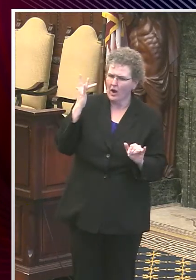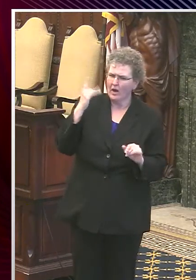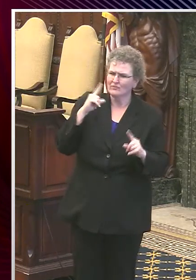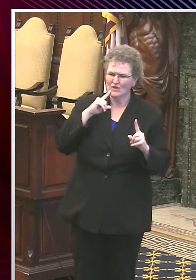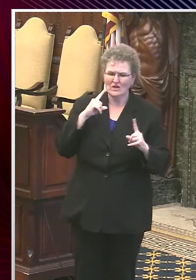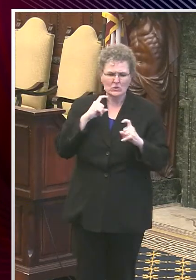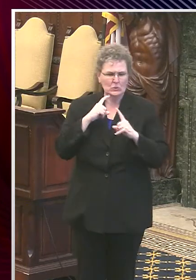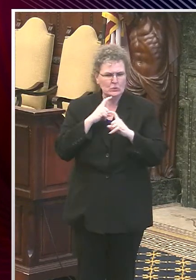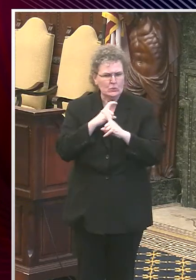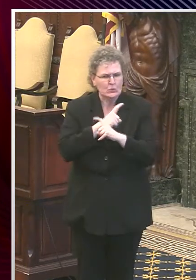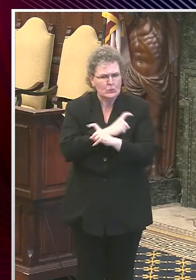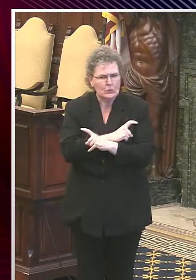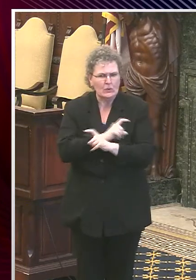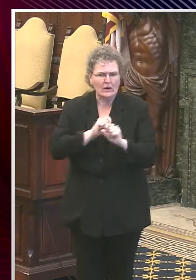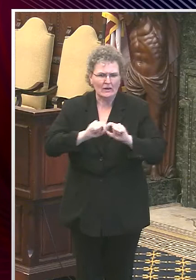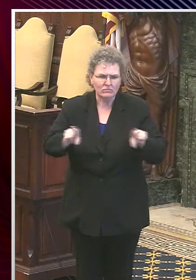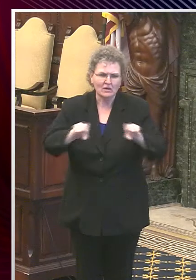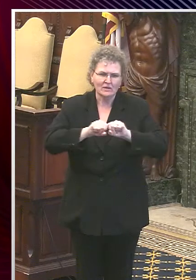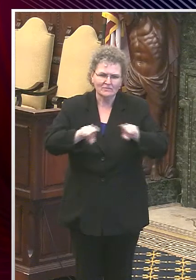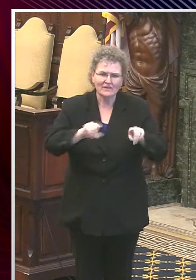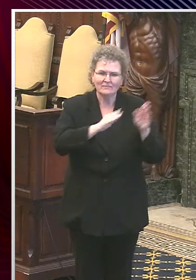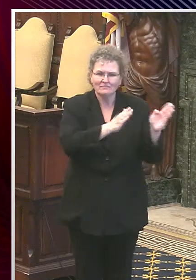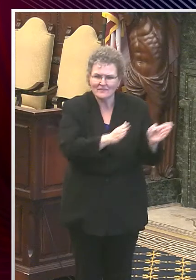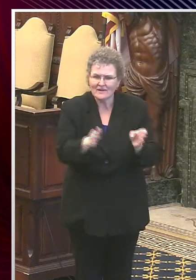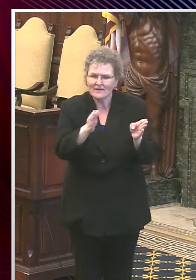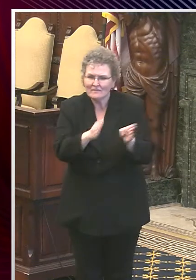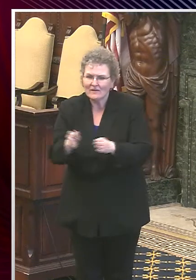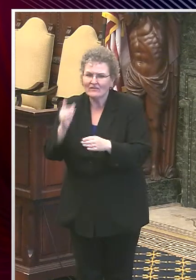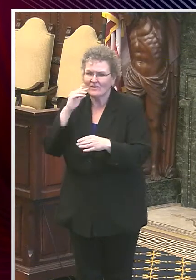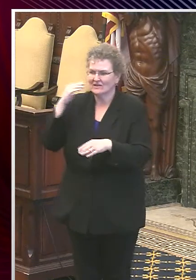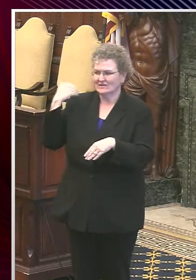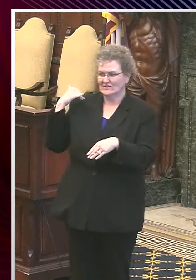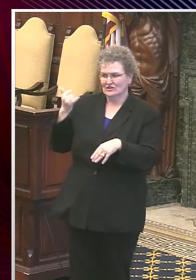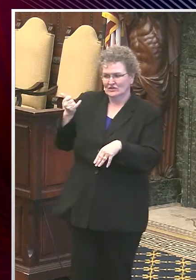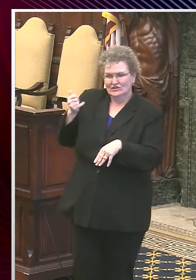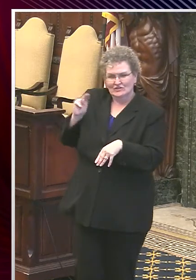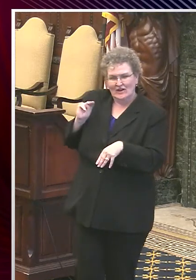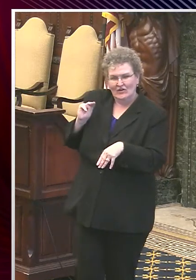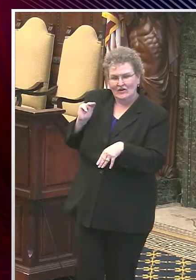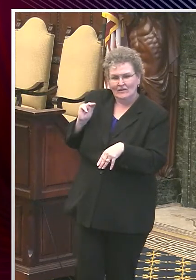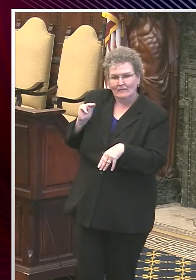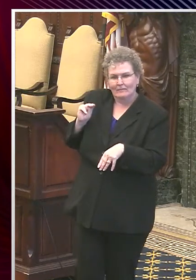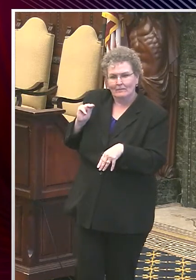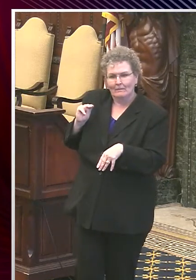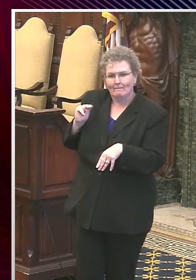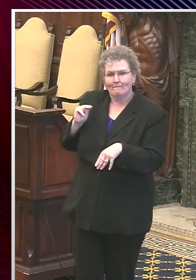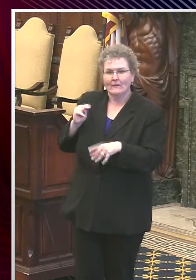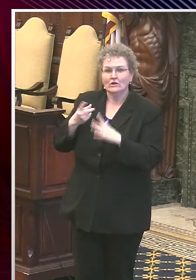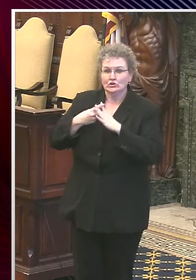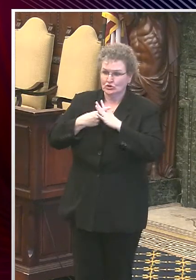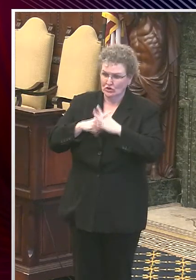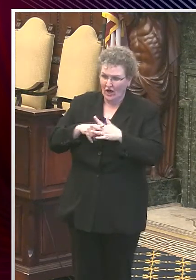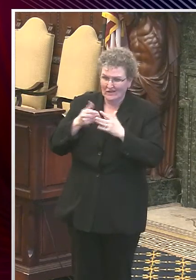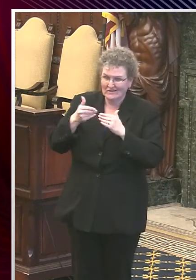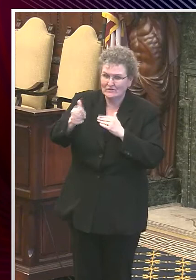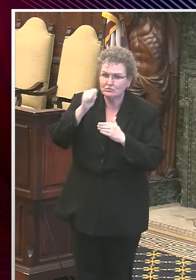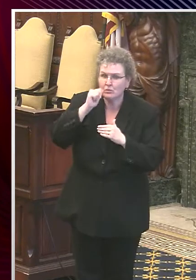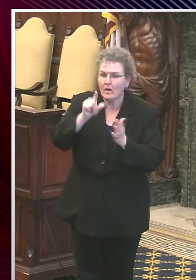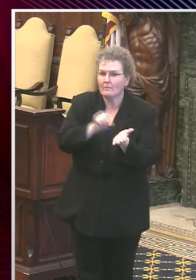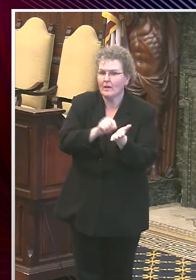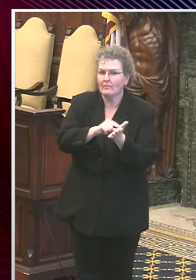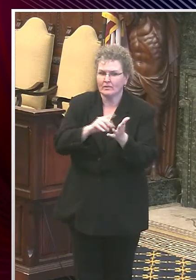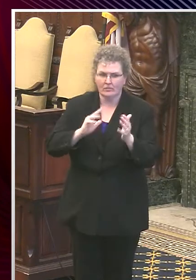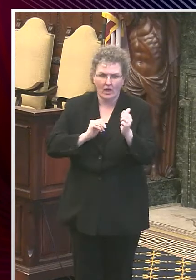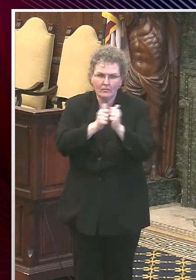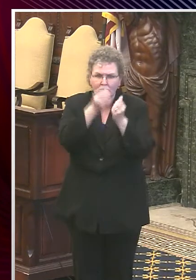have published a plan for that back in mid-January when much was unknown. But as of tomorrow, we'll be publishing an update on that plan that lays out more